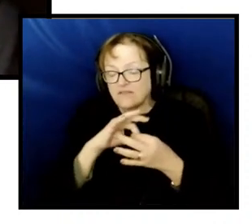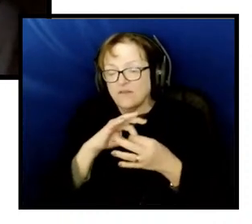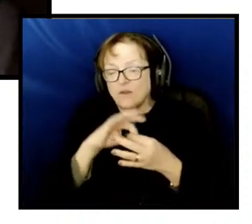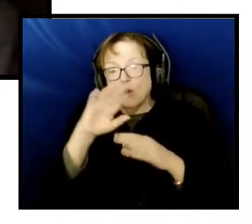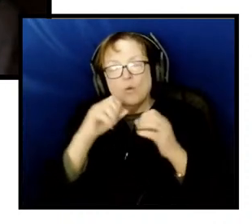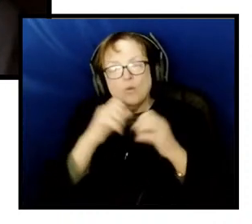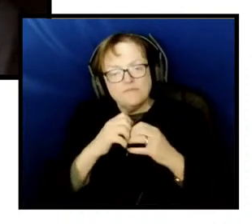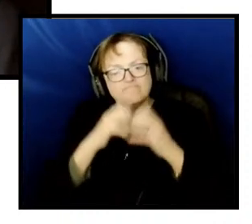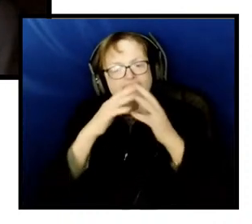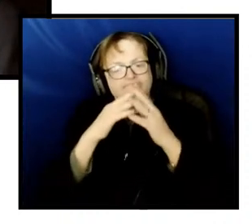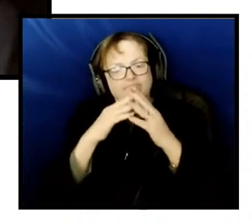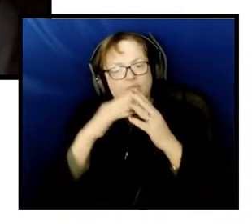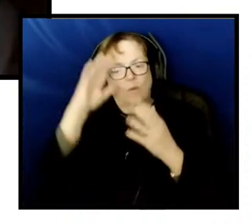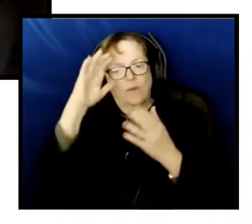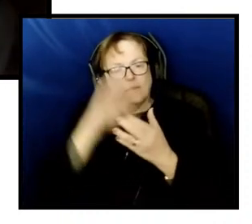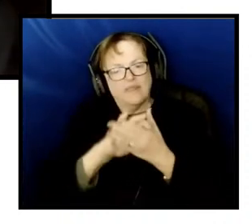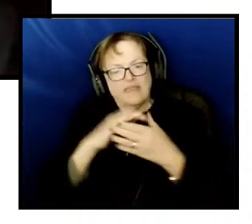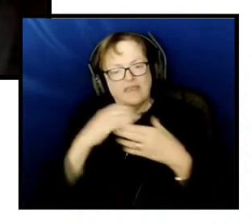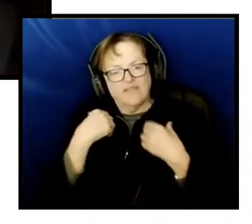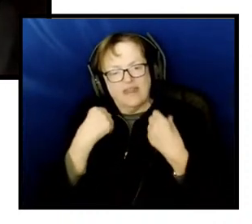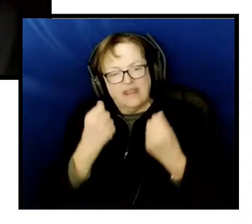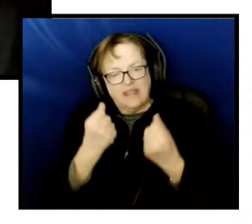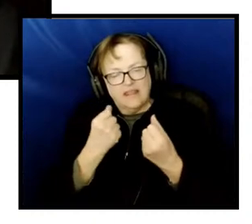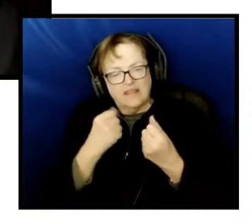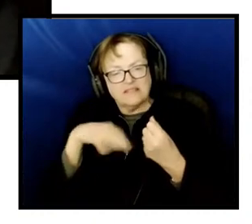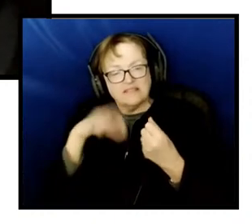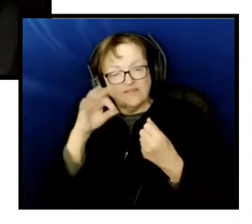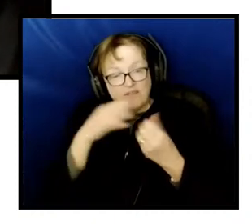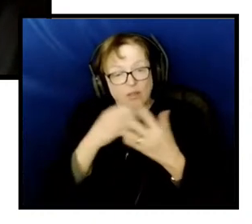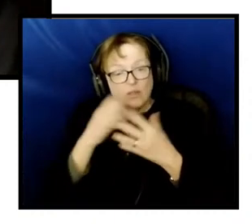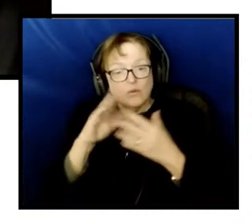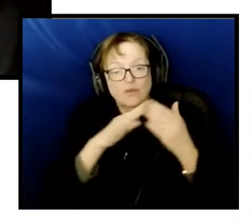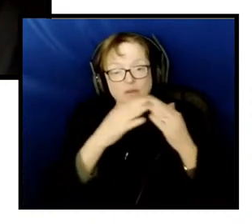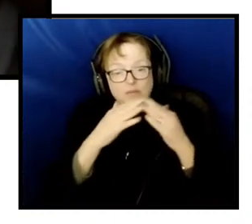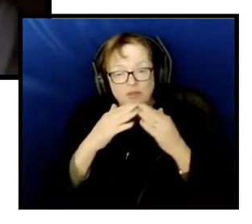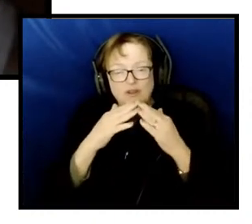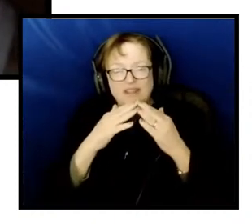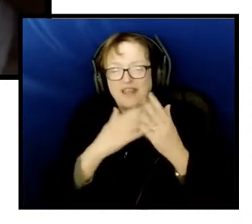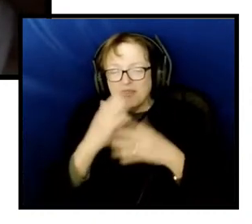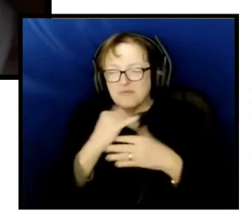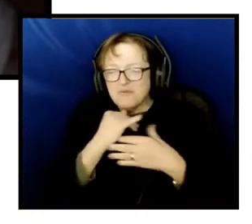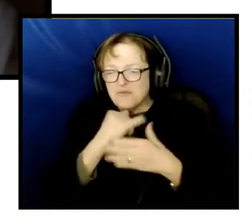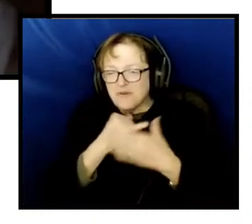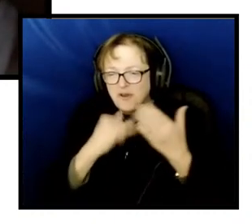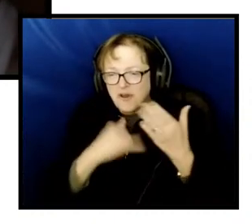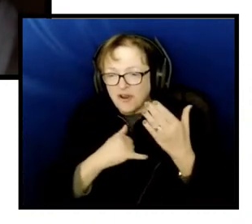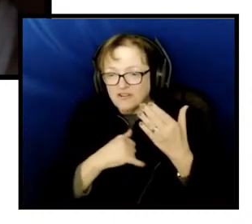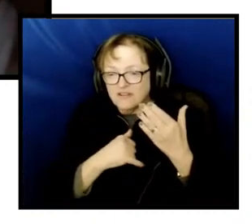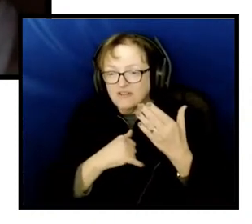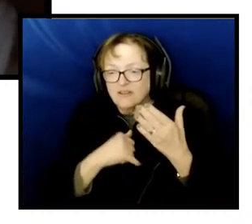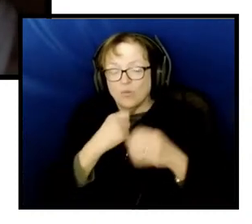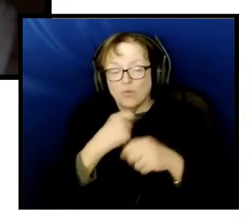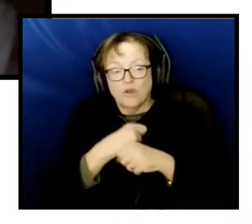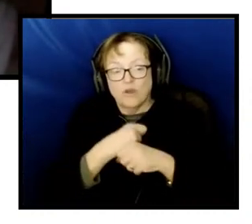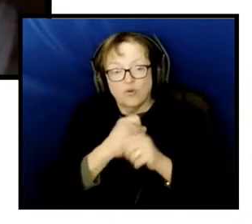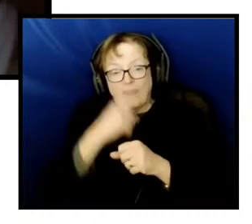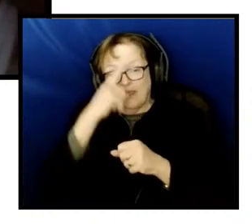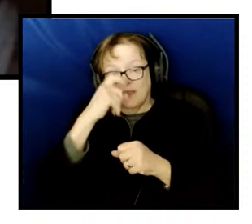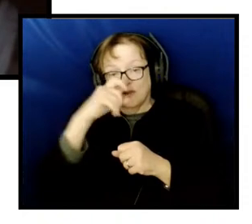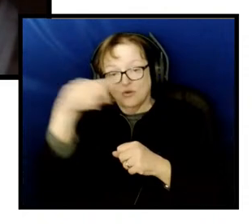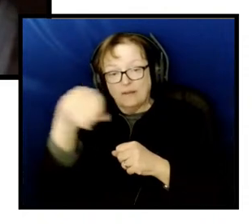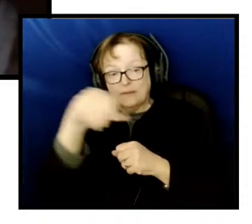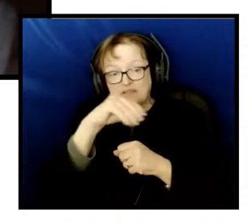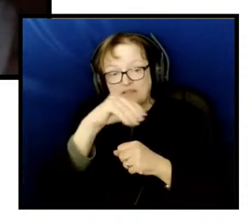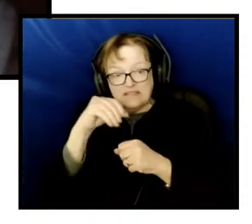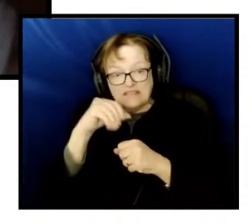Dreamseed Collective with the belief that healing is found within community and found within art. We are creating the Dreamseed Oracle deck with